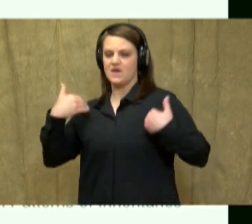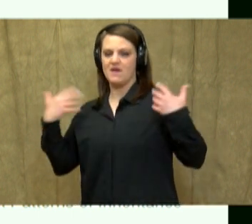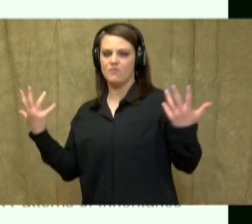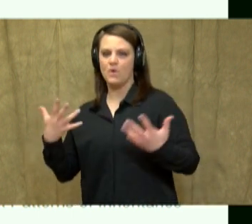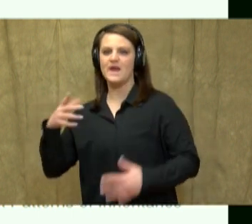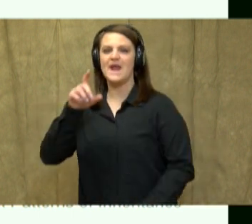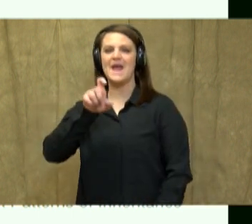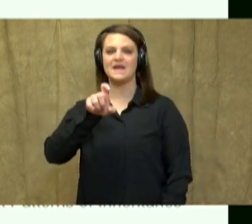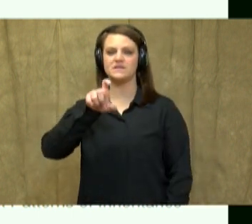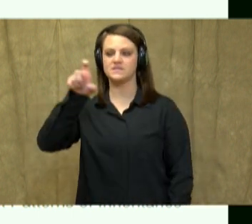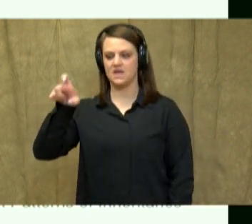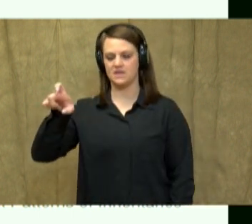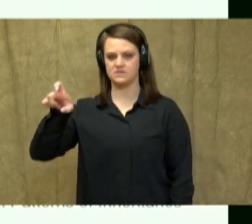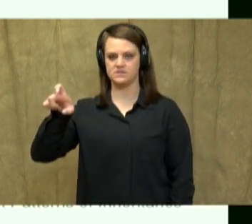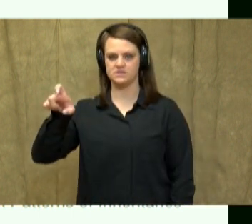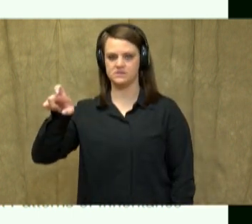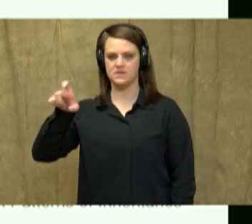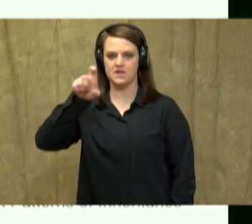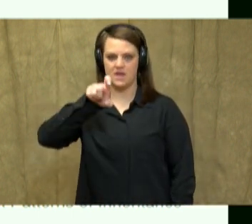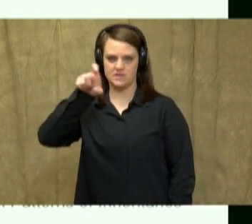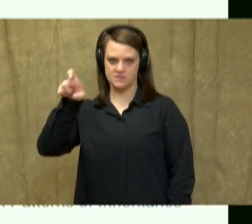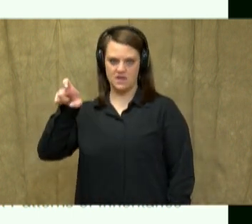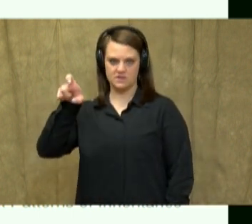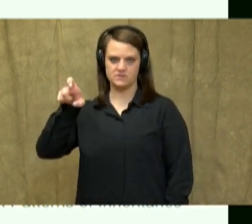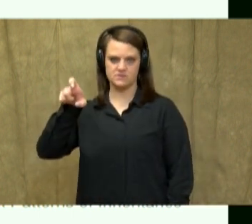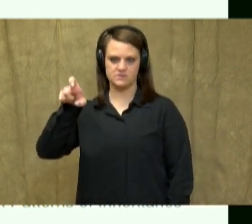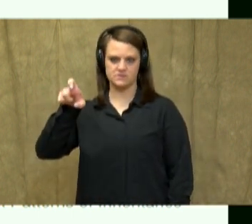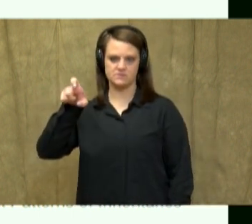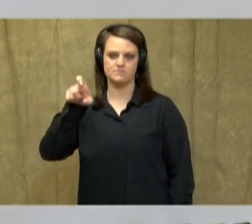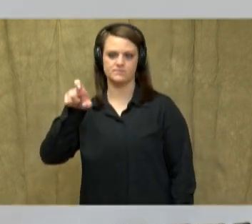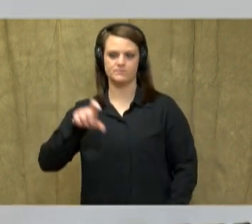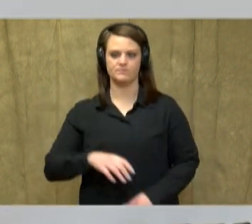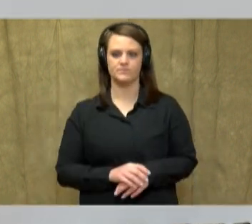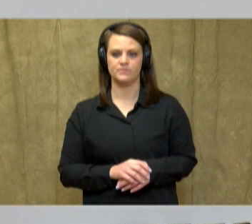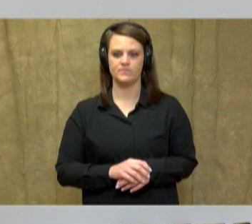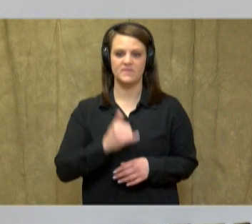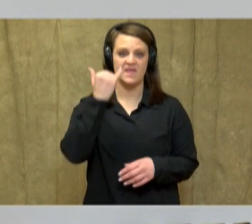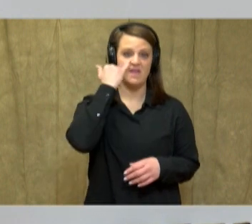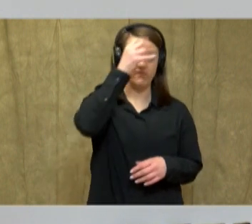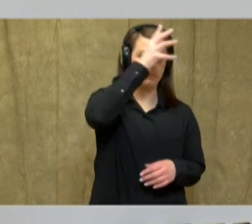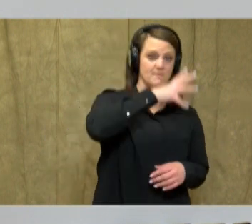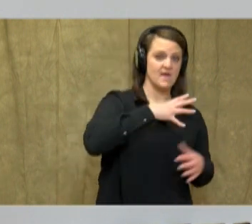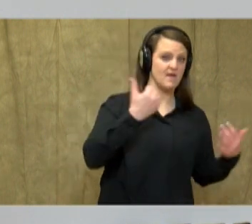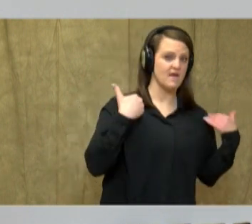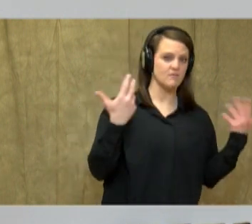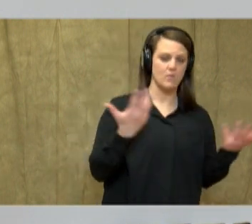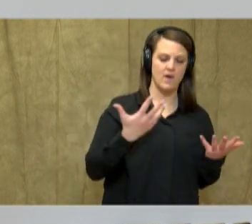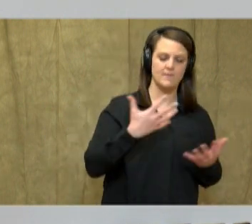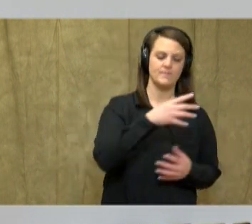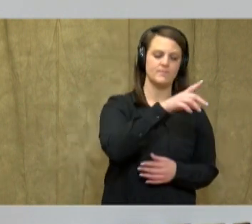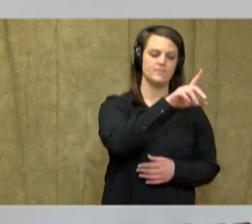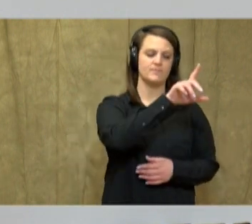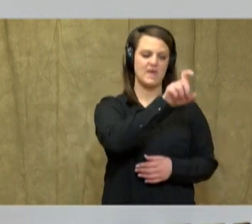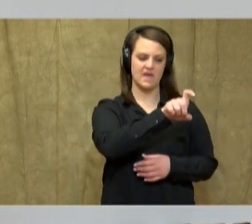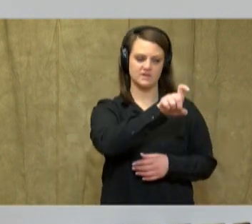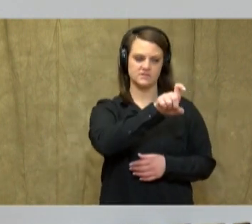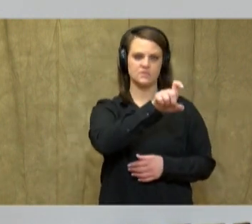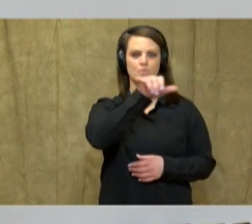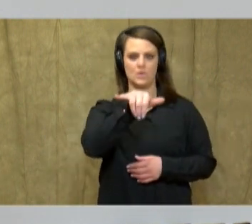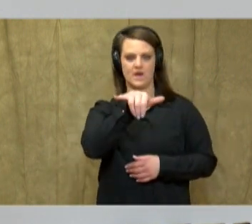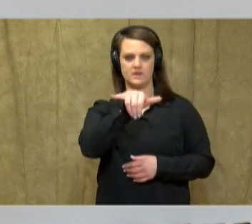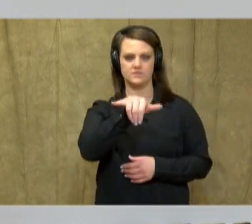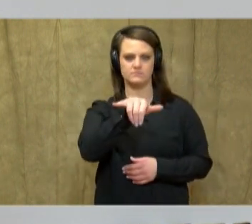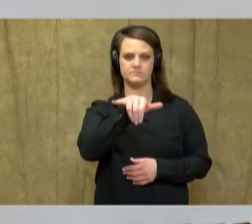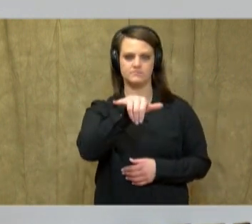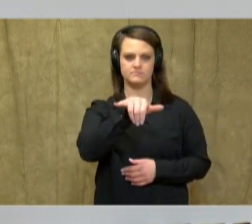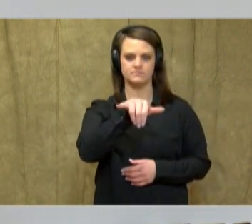have 2 copies of every chromosome, so each copy for a female is XX. If you are a male, you have 1 X and 1